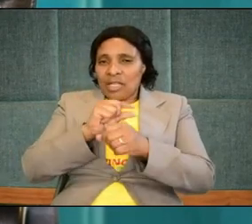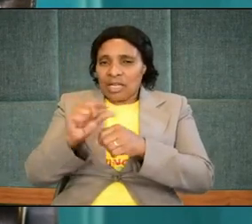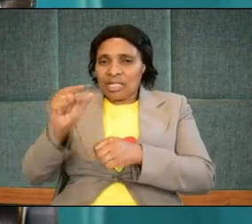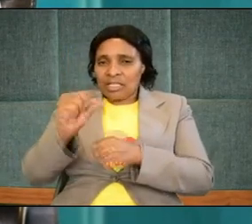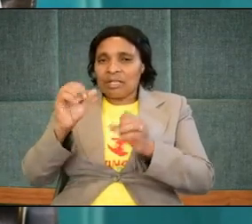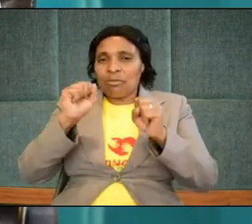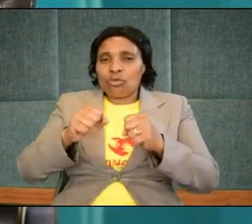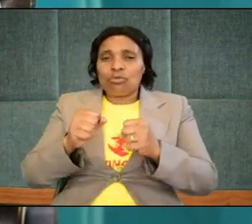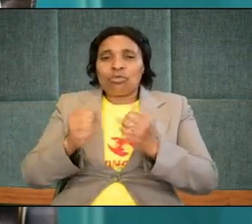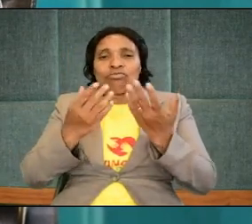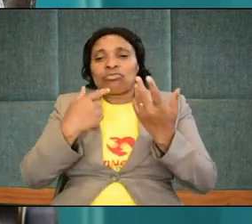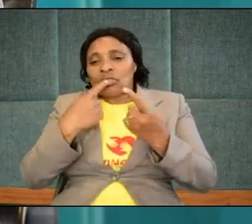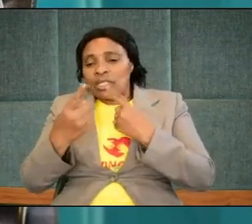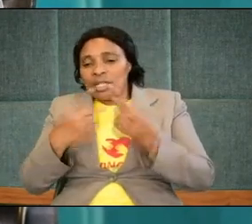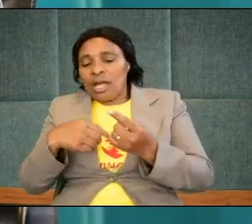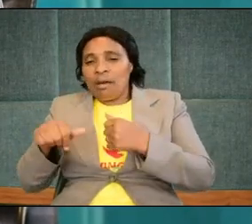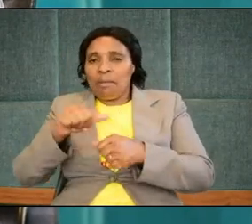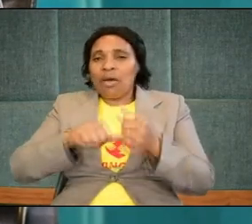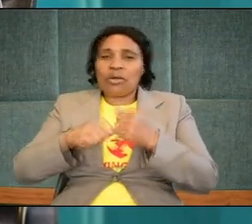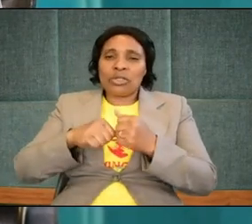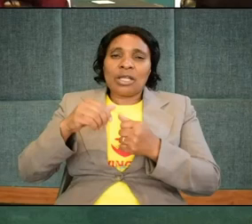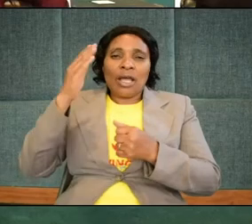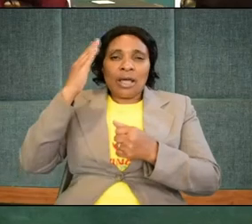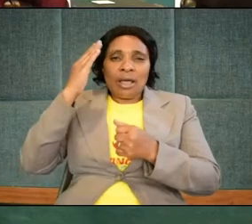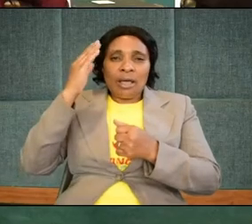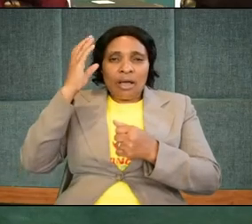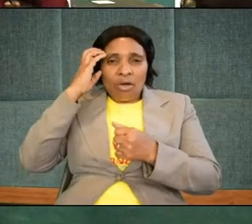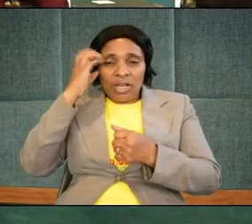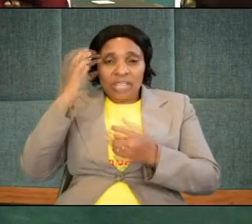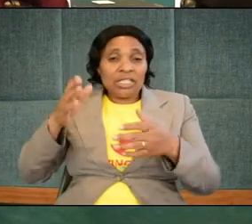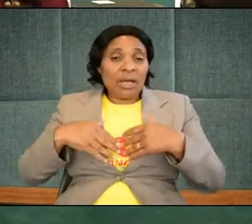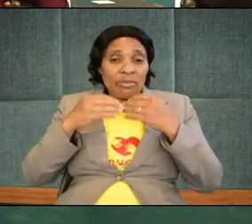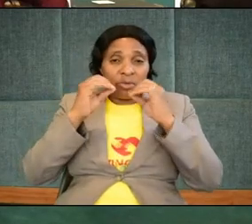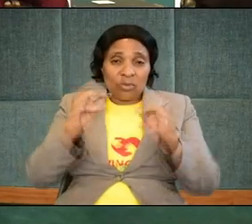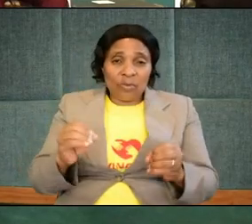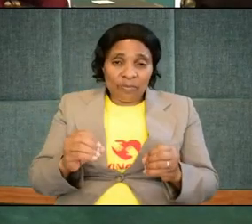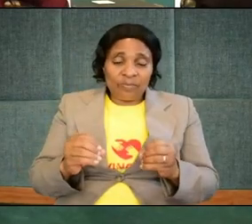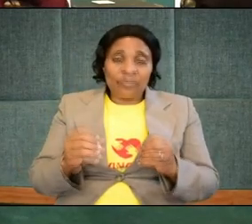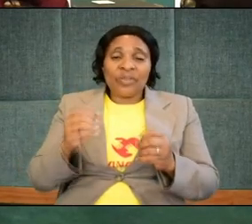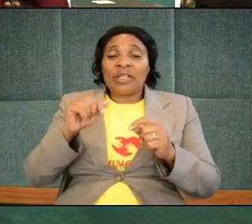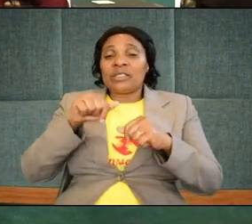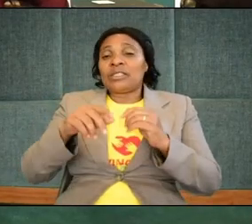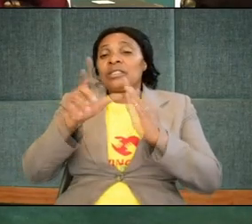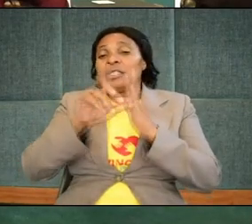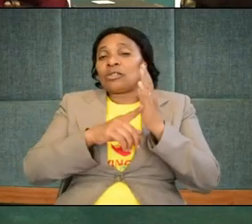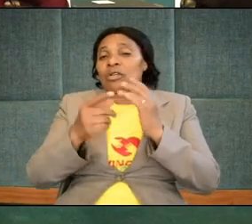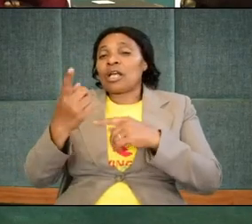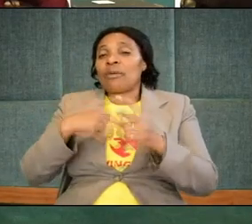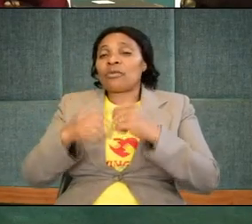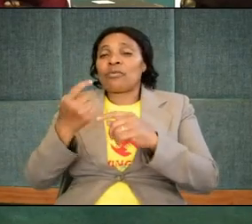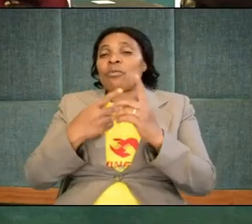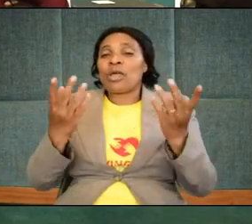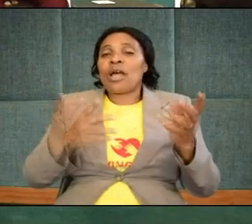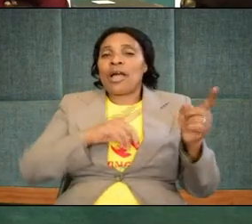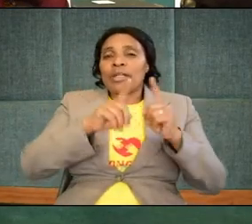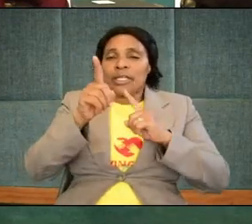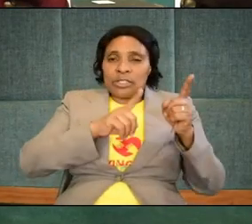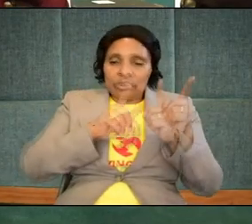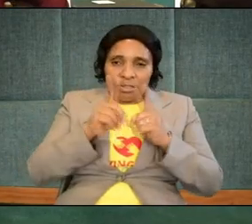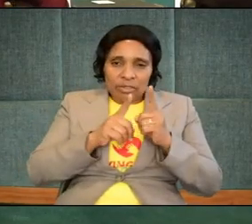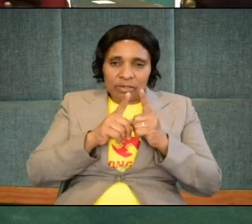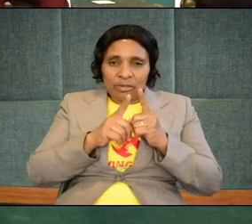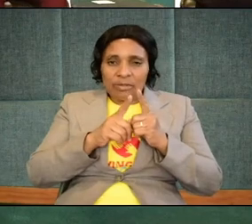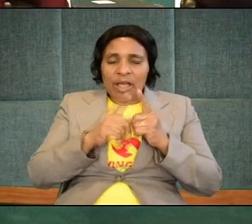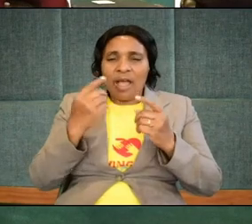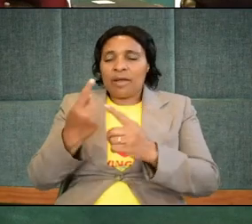the unhappy campers. Sure. So this week's lesson comes from the book of Exodus. It actually comes from